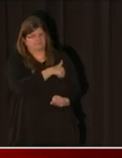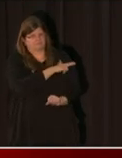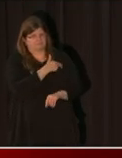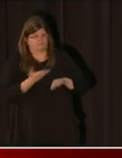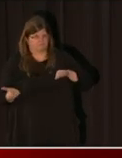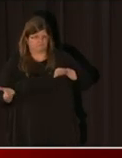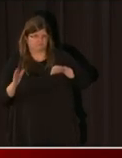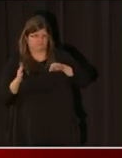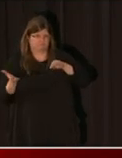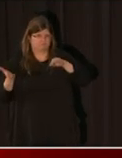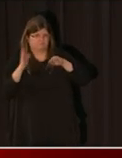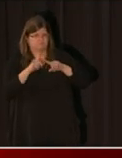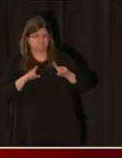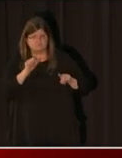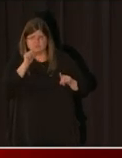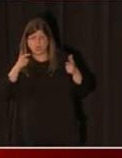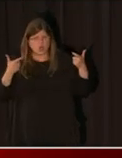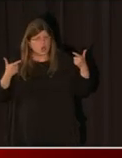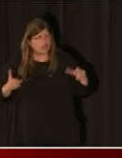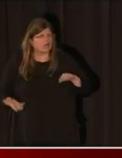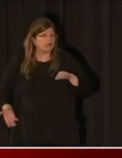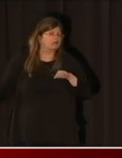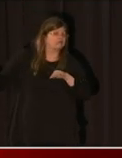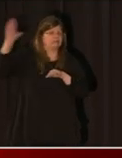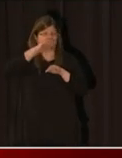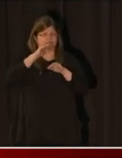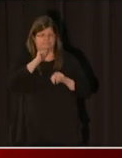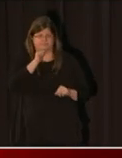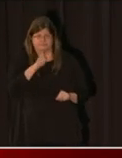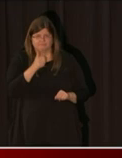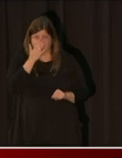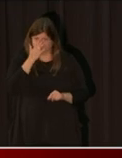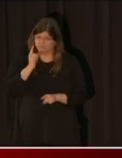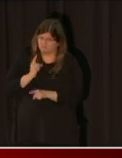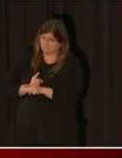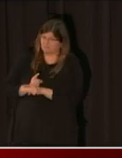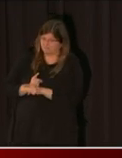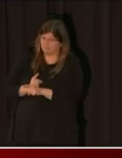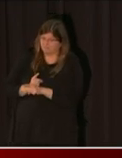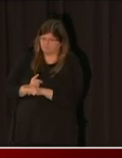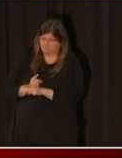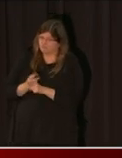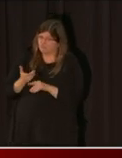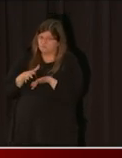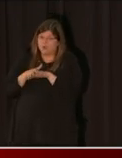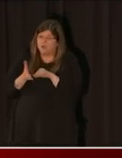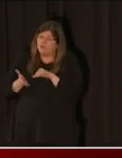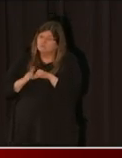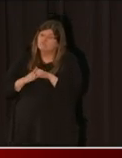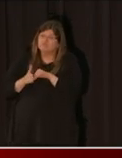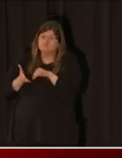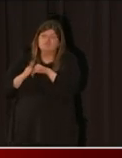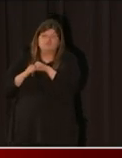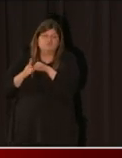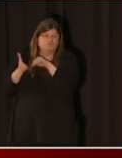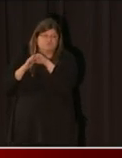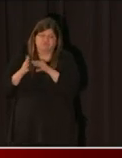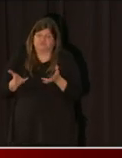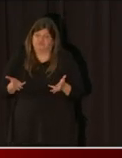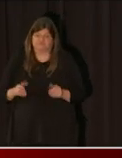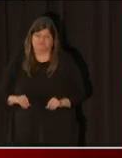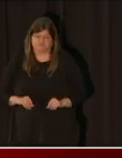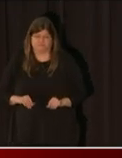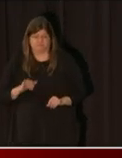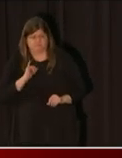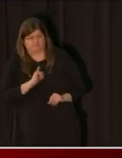feared. Not as early. Yes. Okay. And then what kind of trends has the city